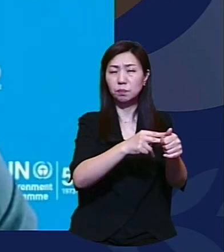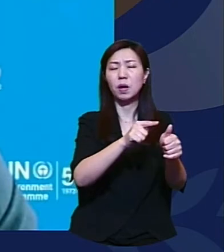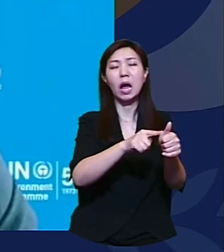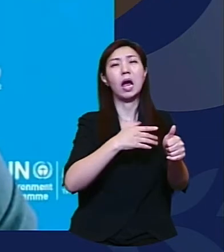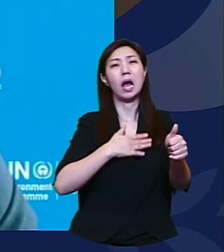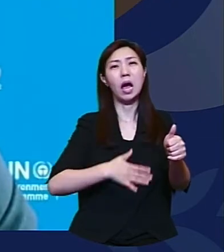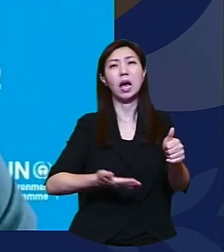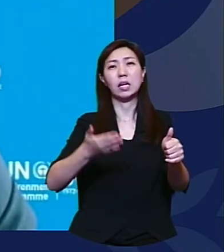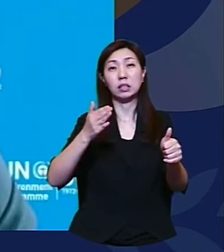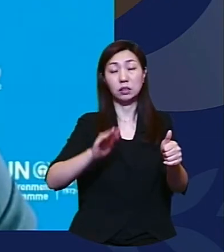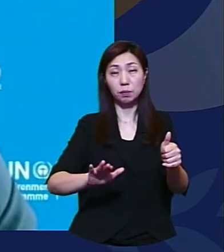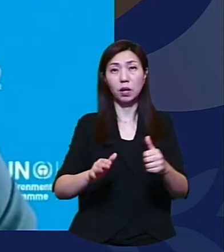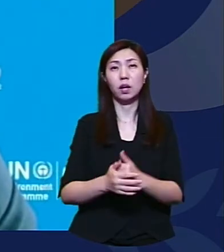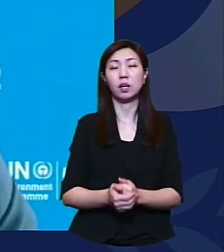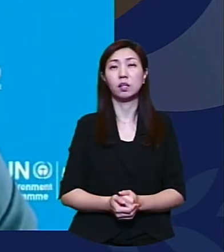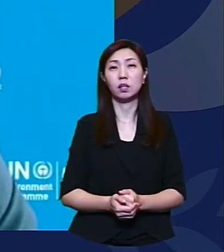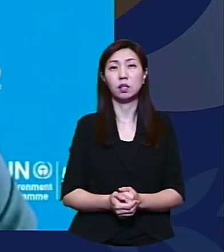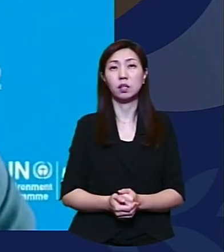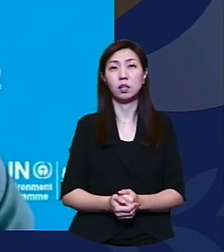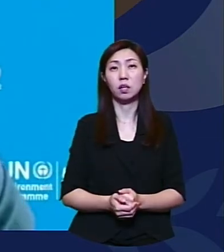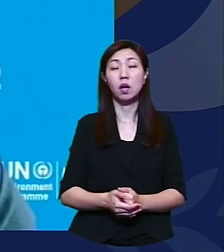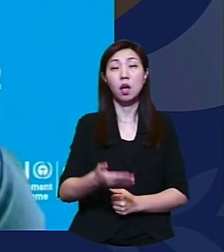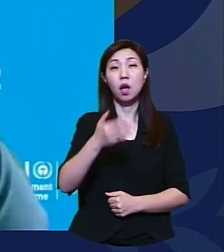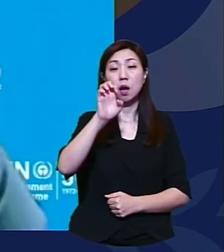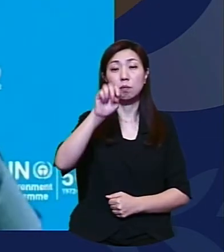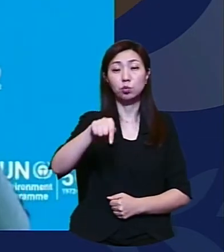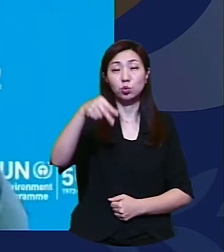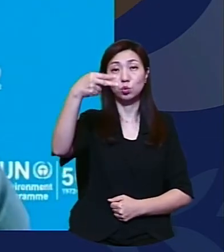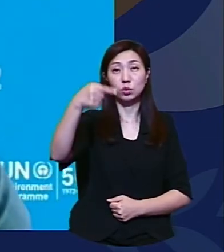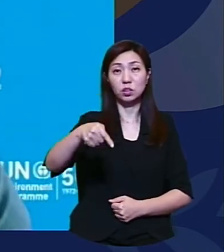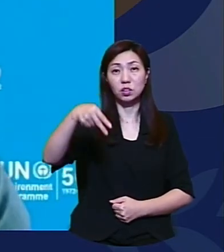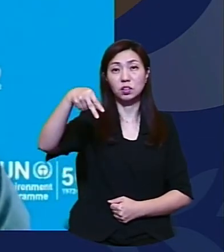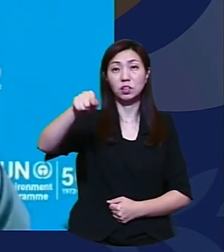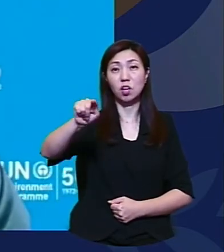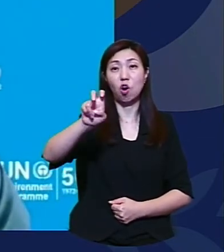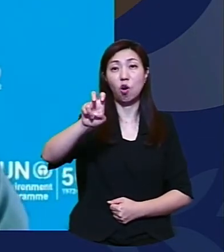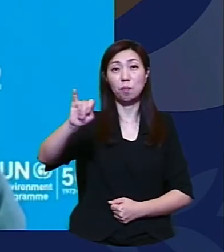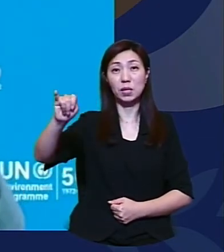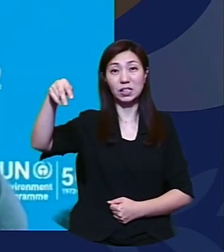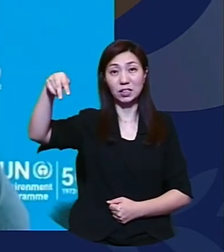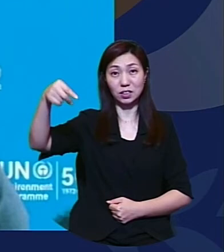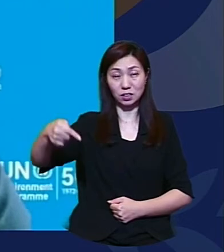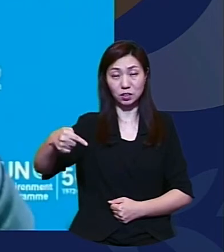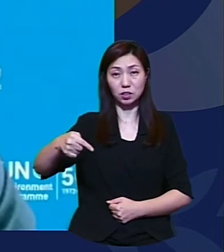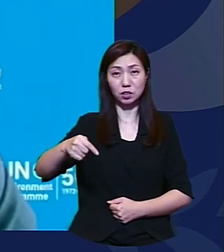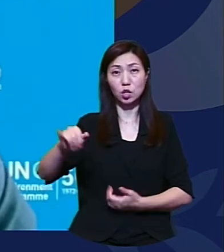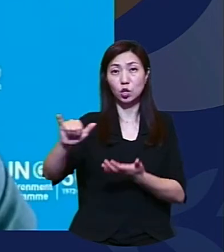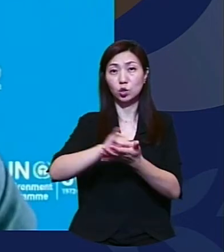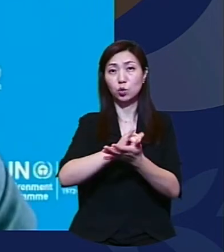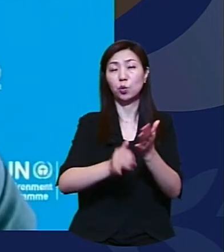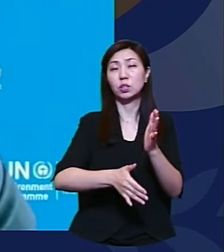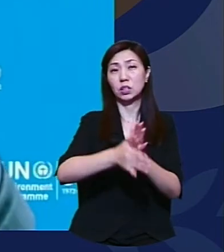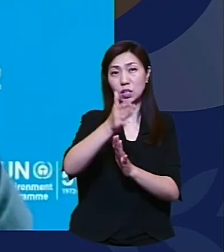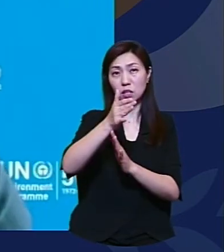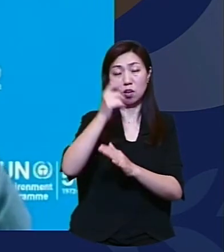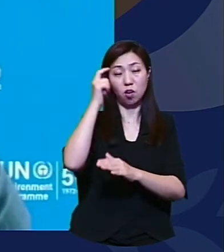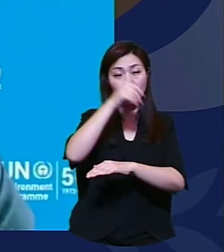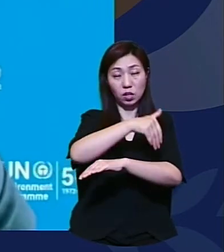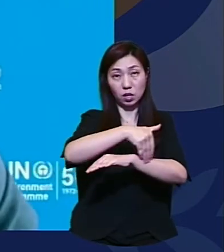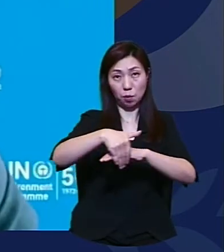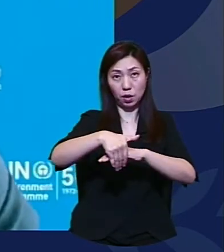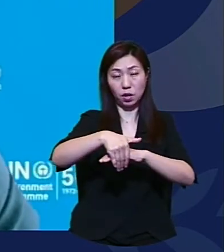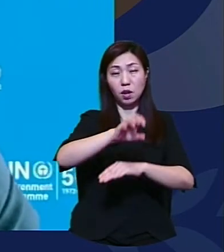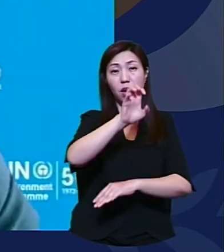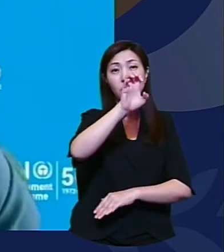Summit in New York. And part of that high-level meeting, which will attract the